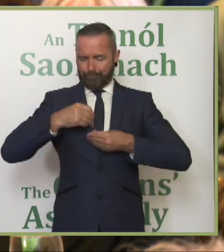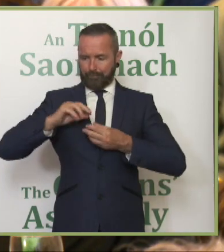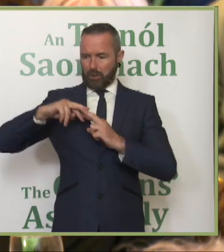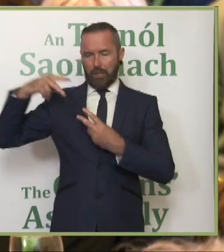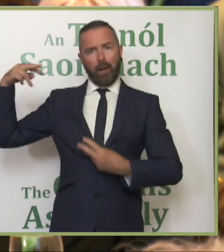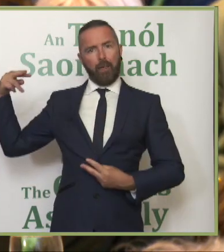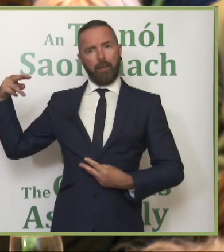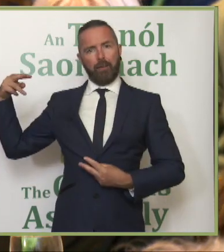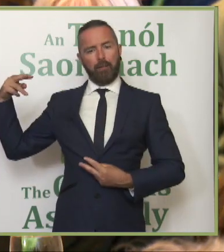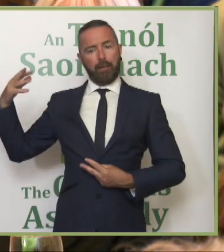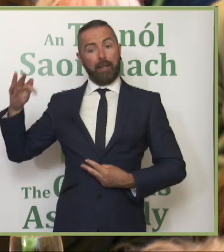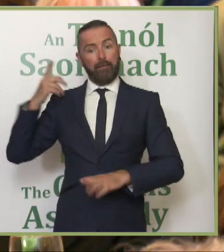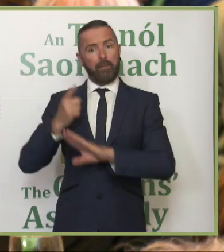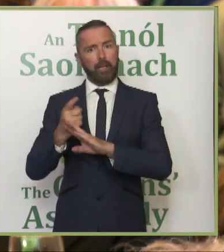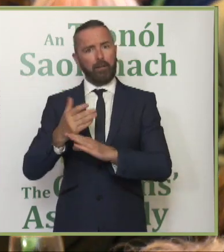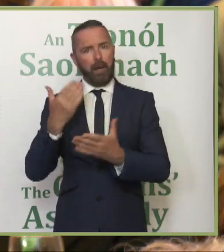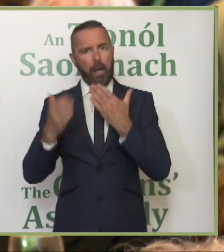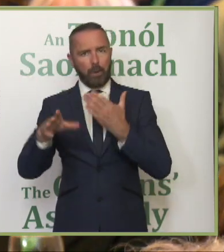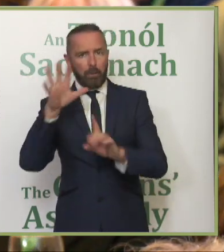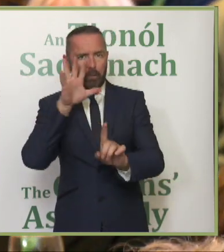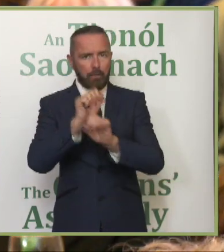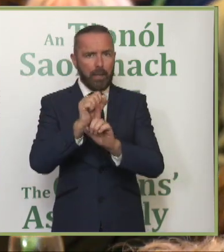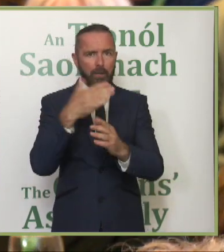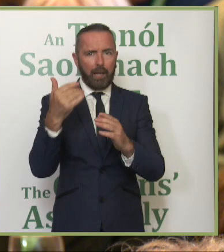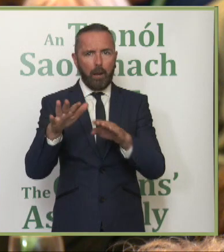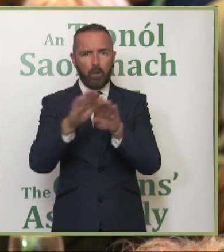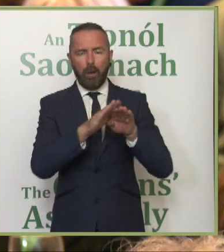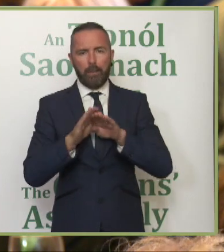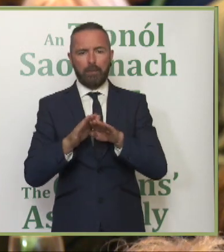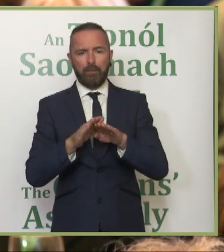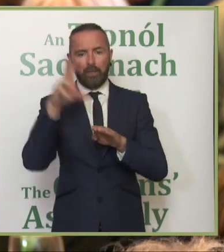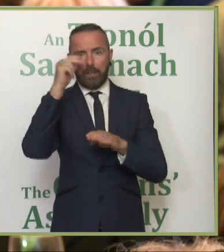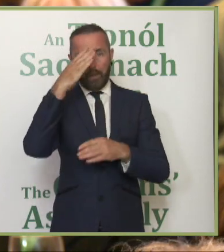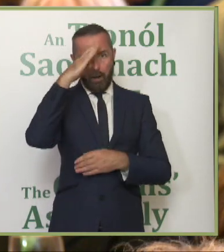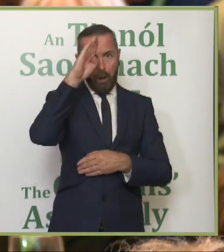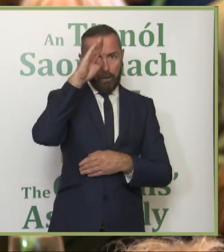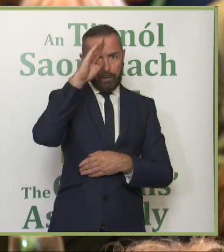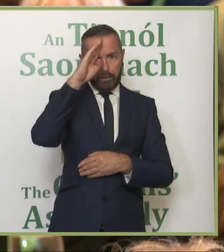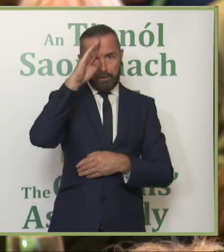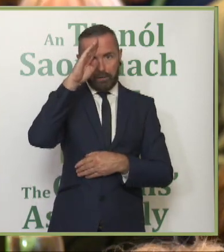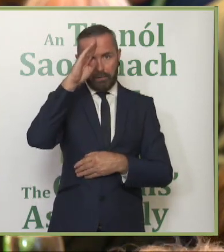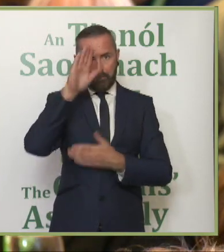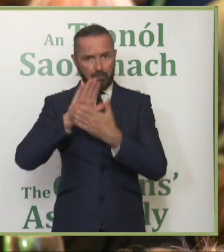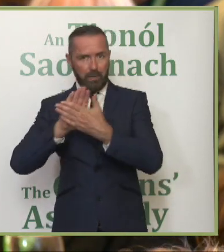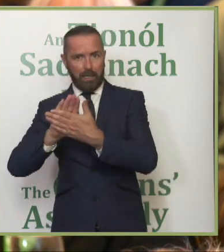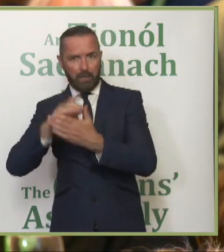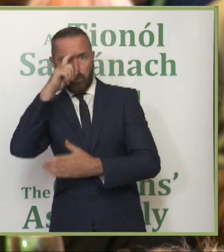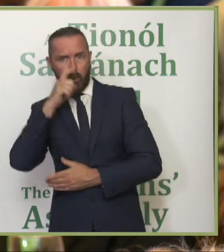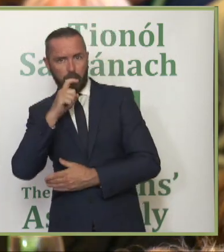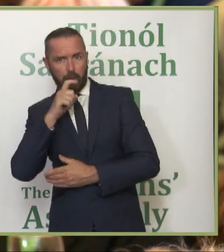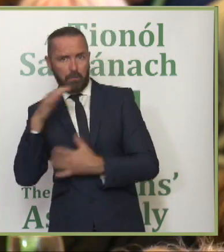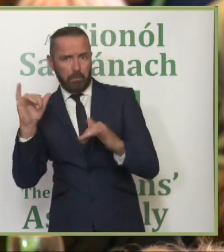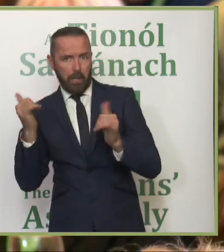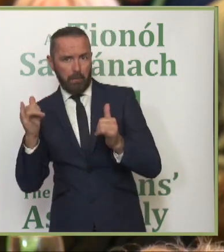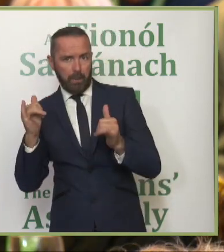so, is there a way to measure how common that is in a particular population group? So say Ireland versus Portugal, because that may be